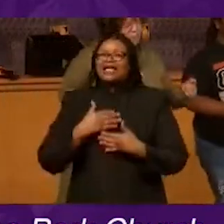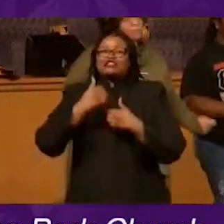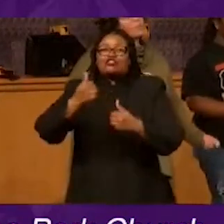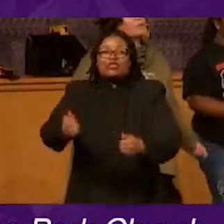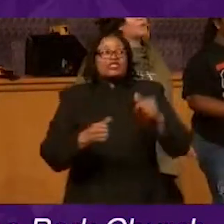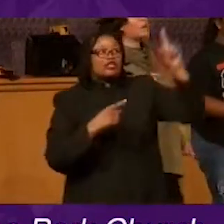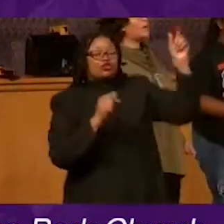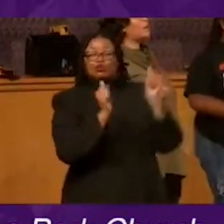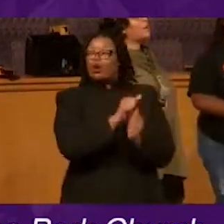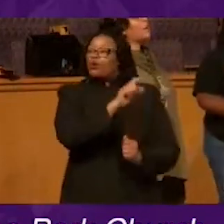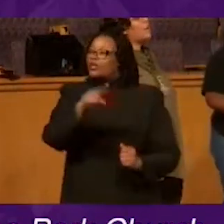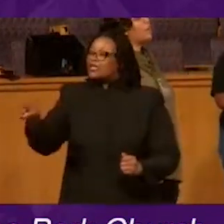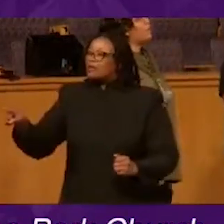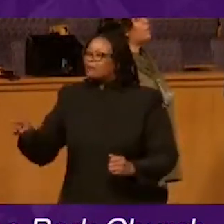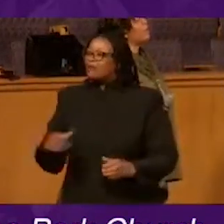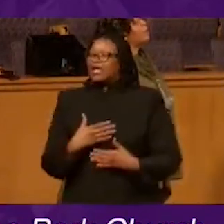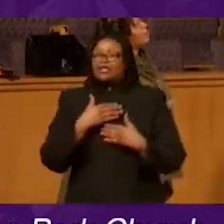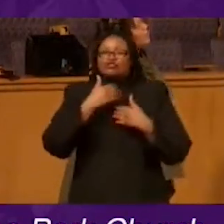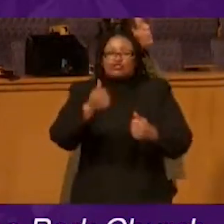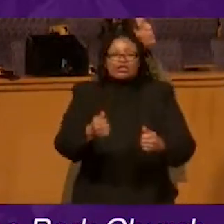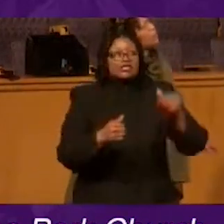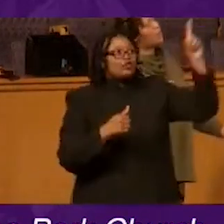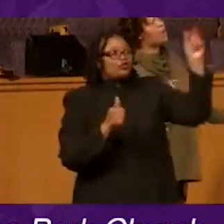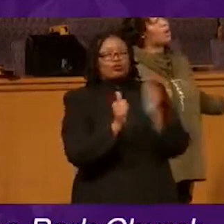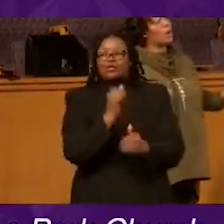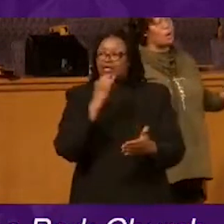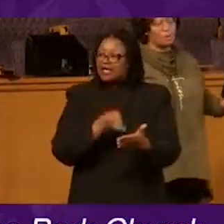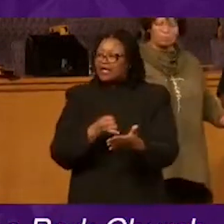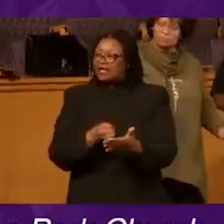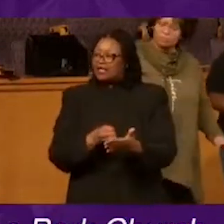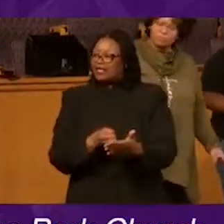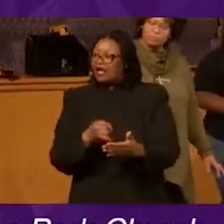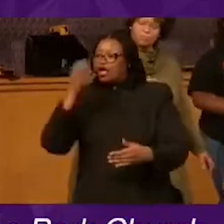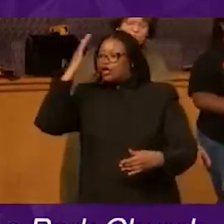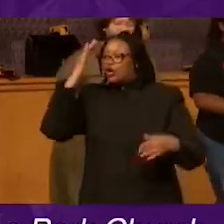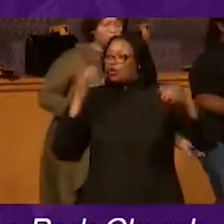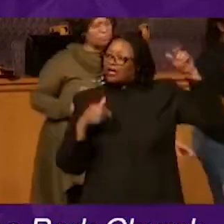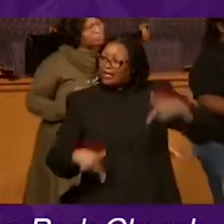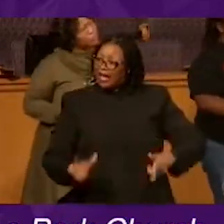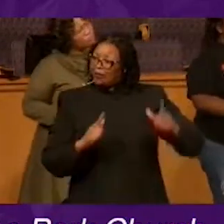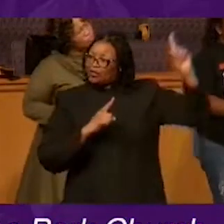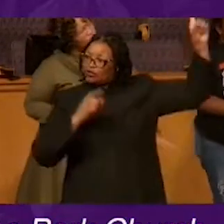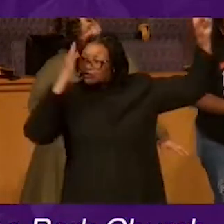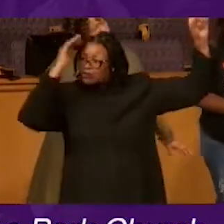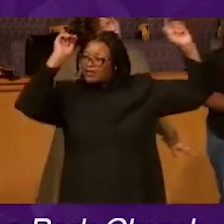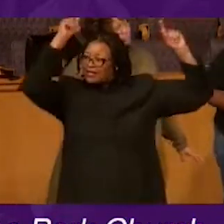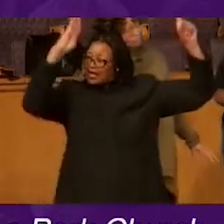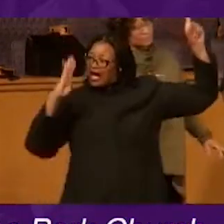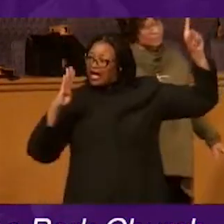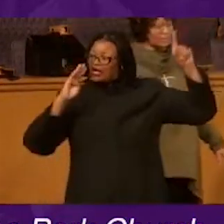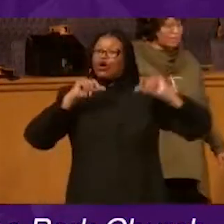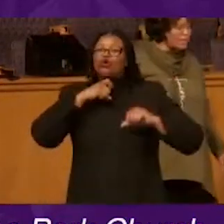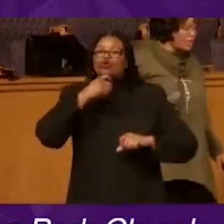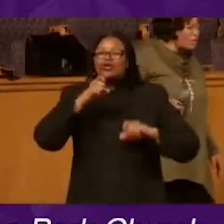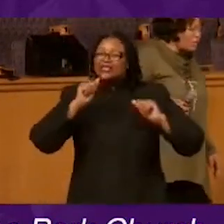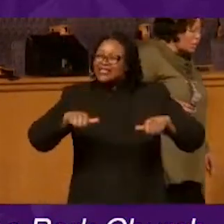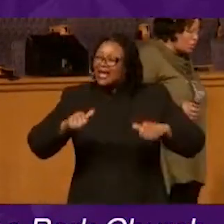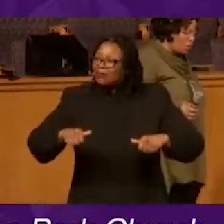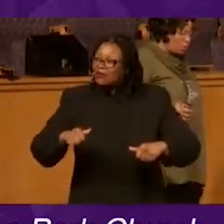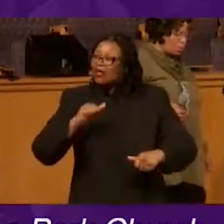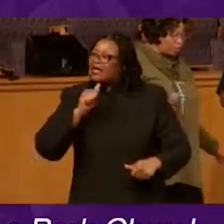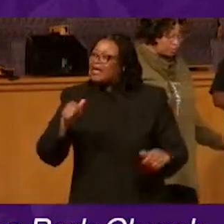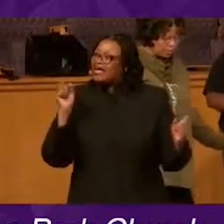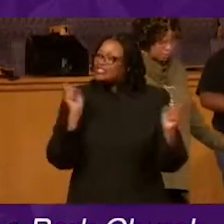them and we're trusting you with it, knowing you to be the God who's able. Not just to keep